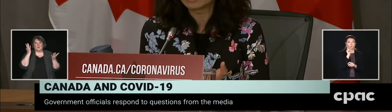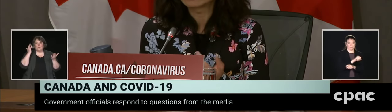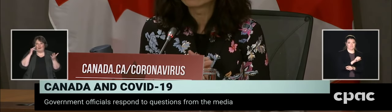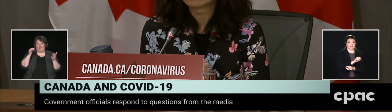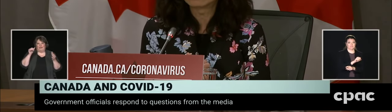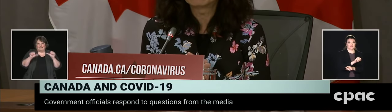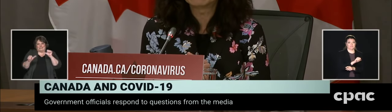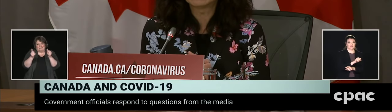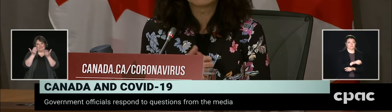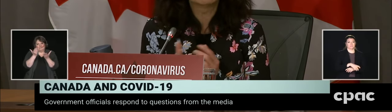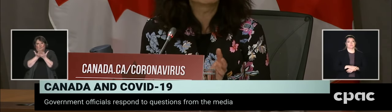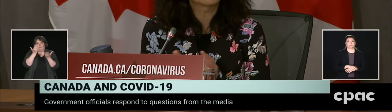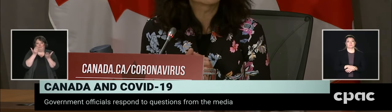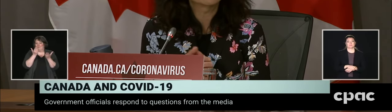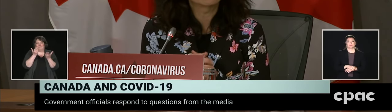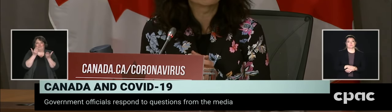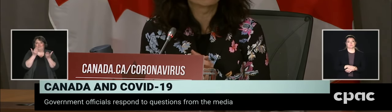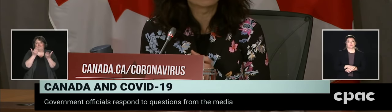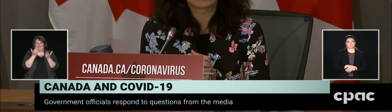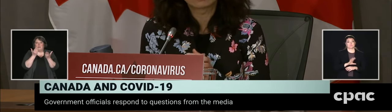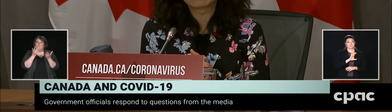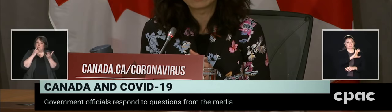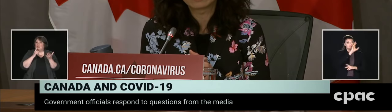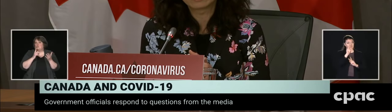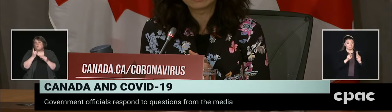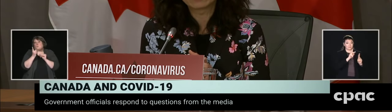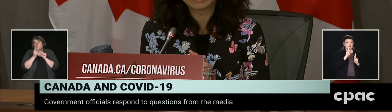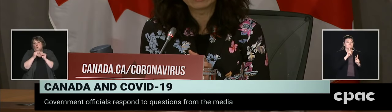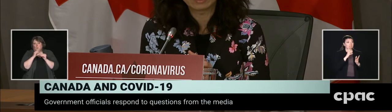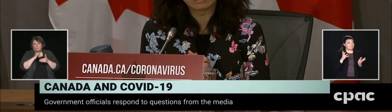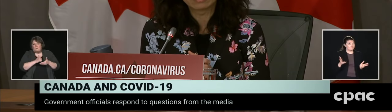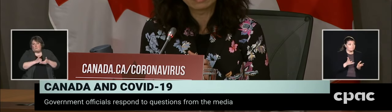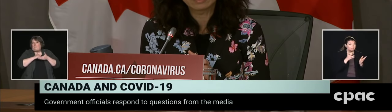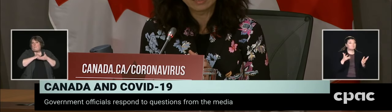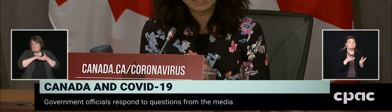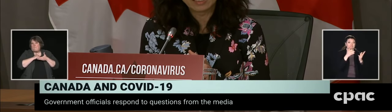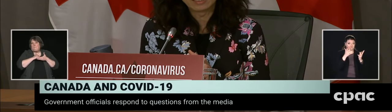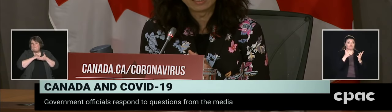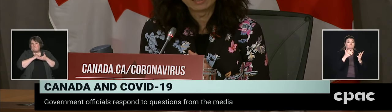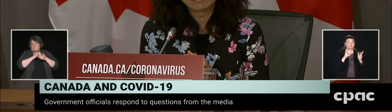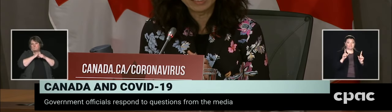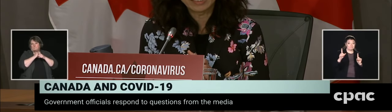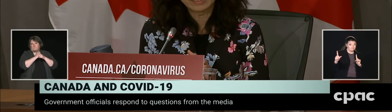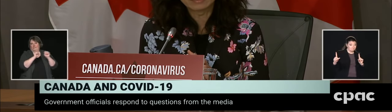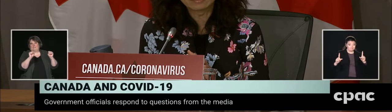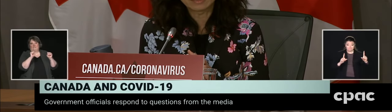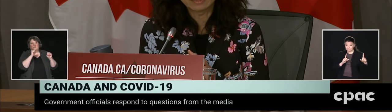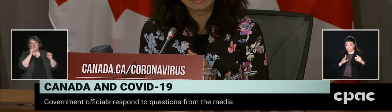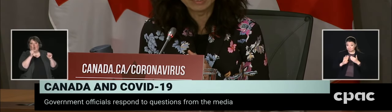added layer of prevention and protecting the spread to others.